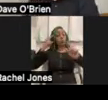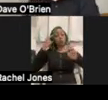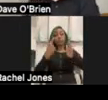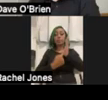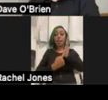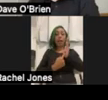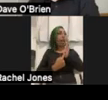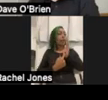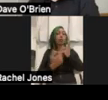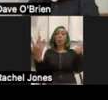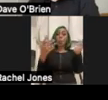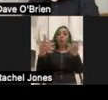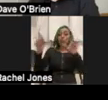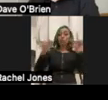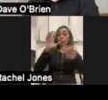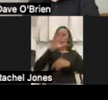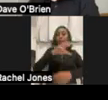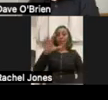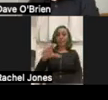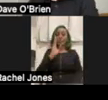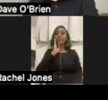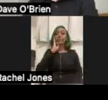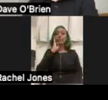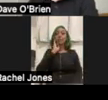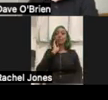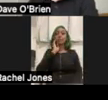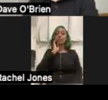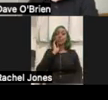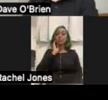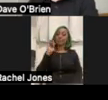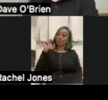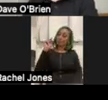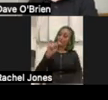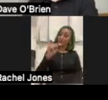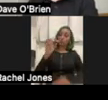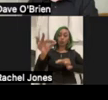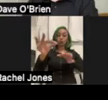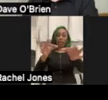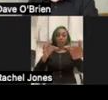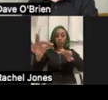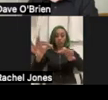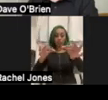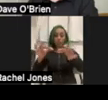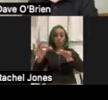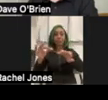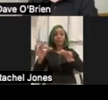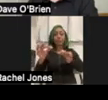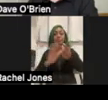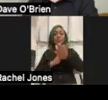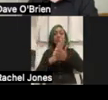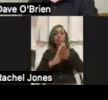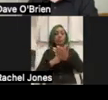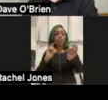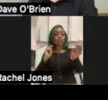of the place. And what I think that these kind of strategies enable is a shift